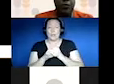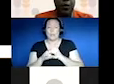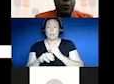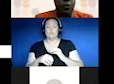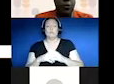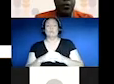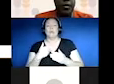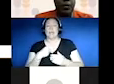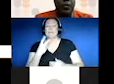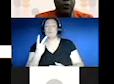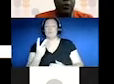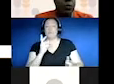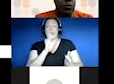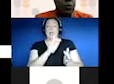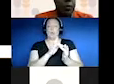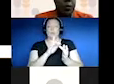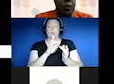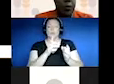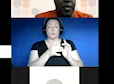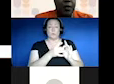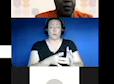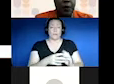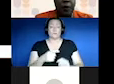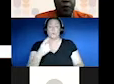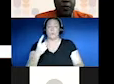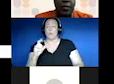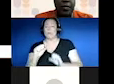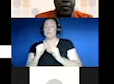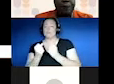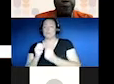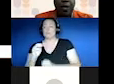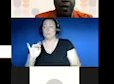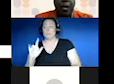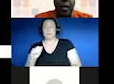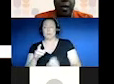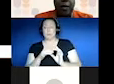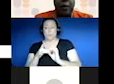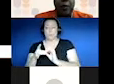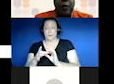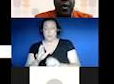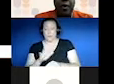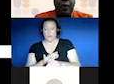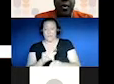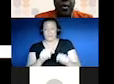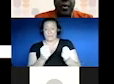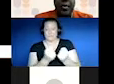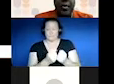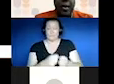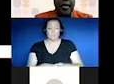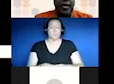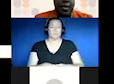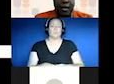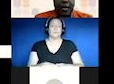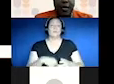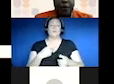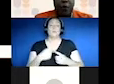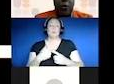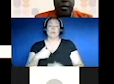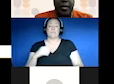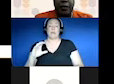We have two outreach coordinators and one social media coordinator that works on that team. And then we have a